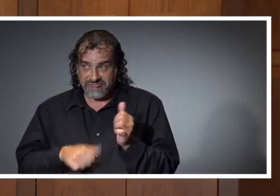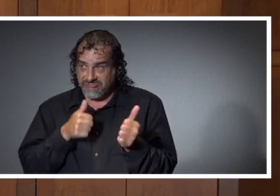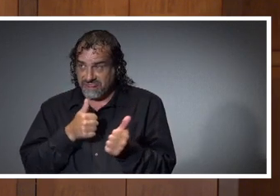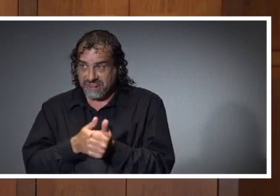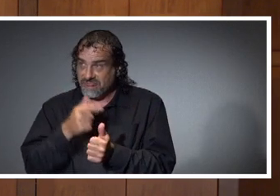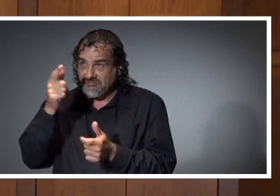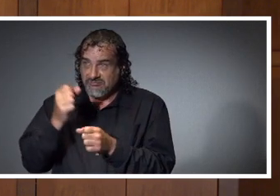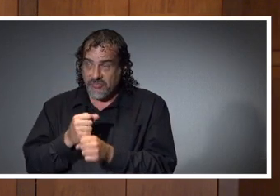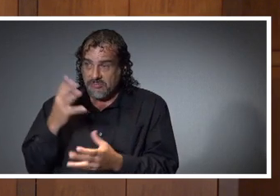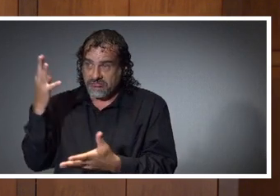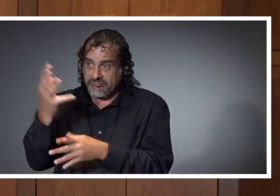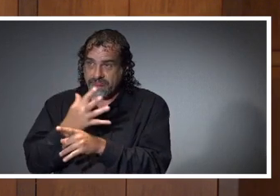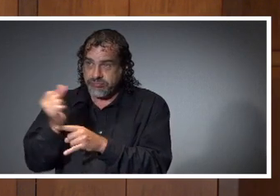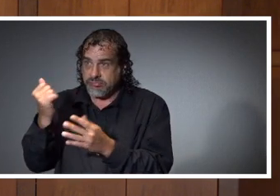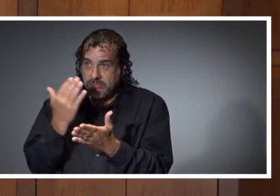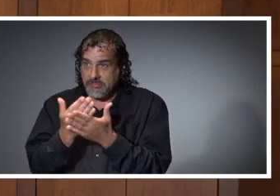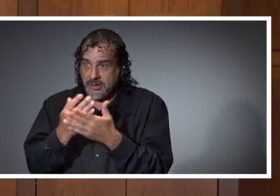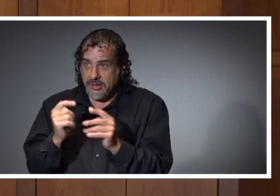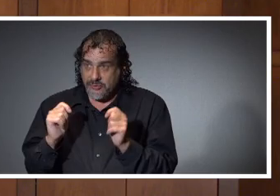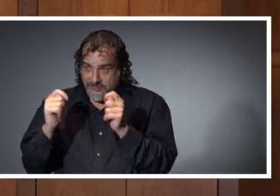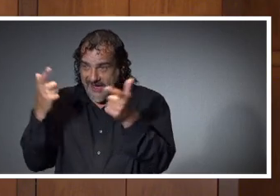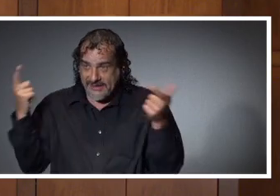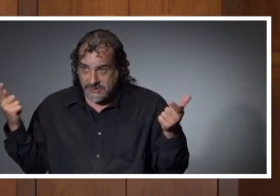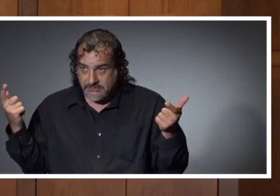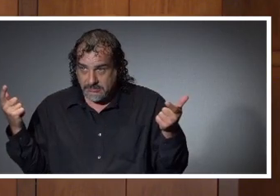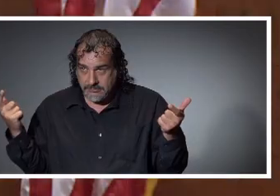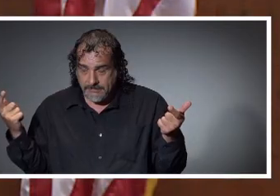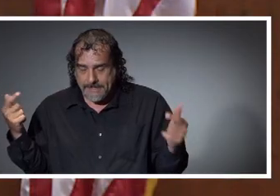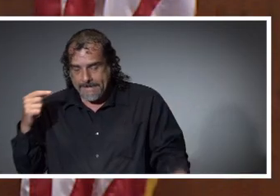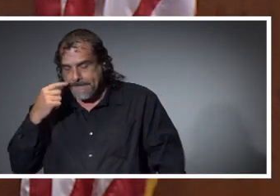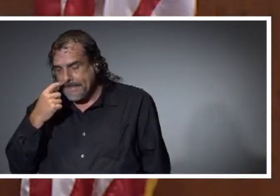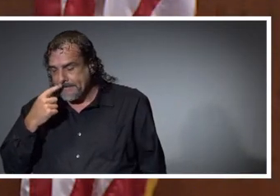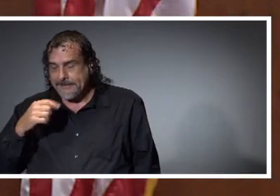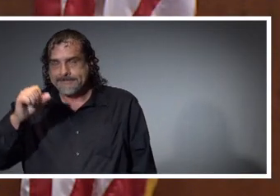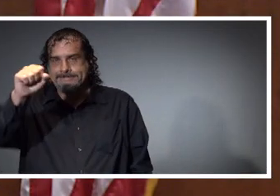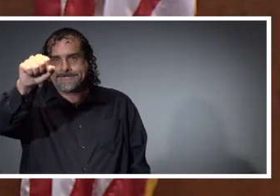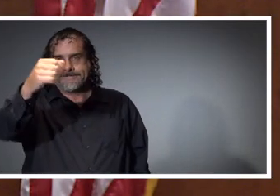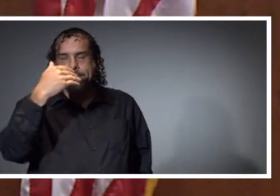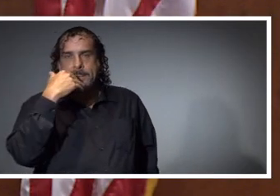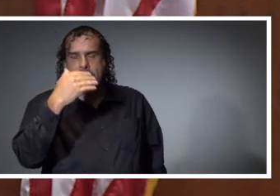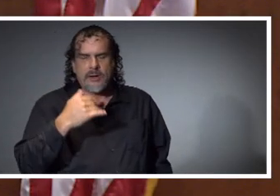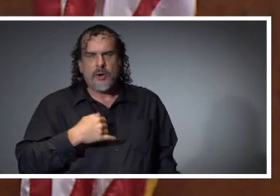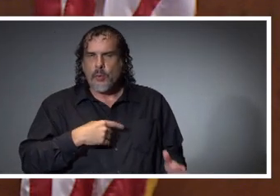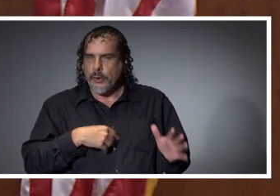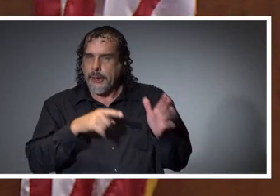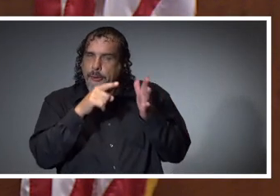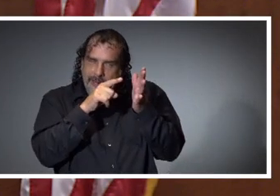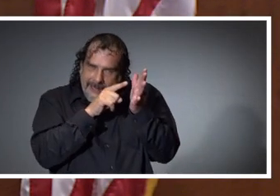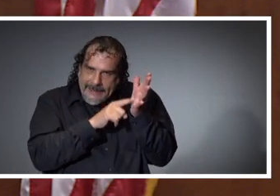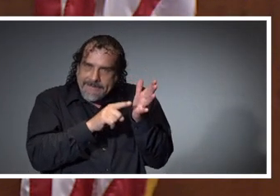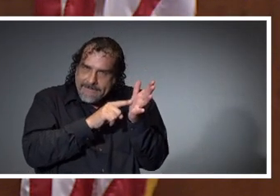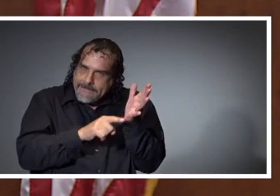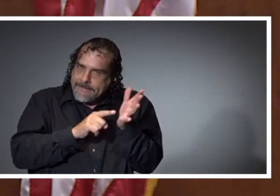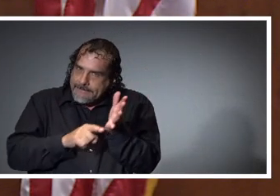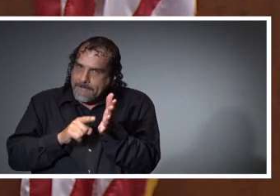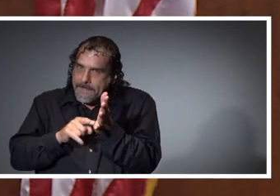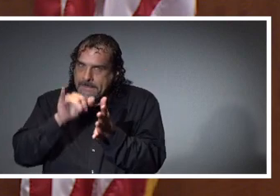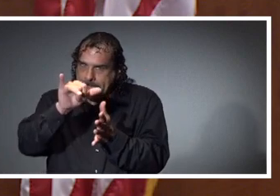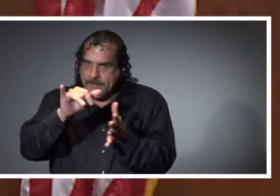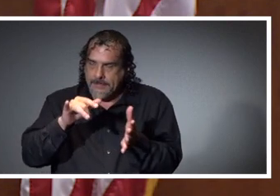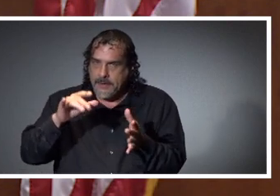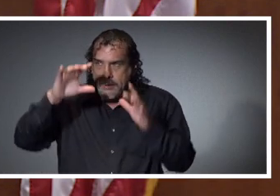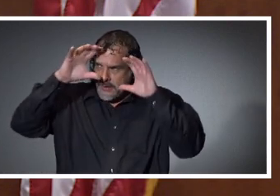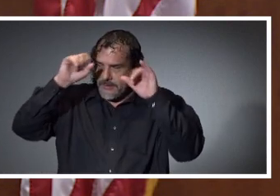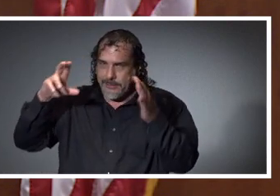fund? Yeah, thank you for that question. We are certainly looking into that topic as well. The president signed